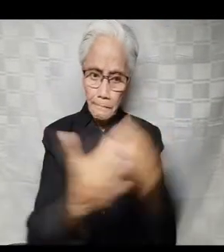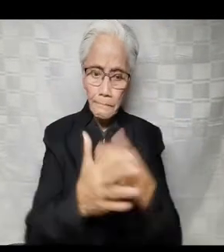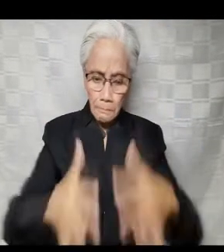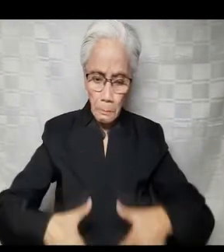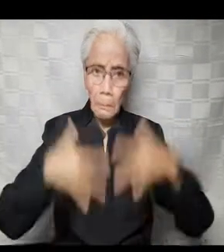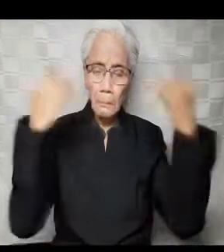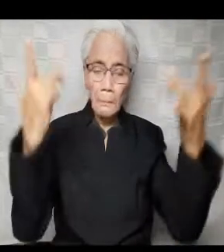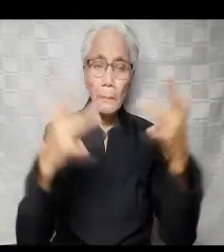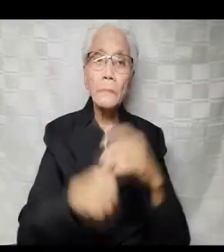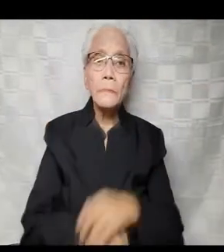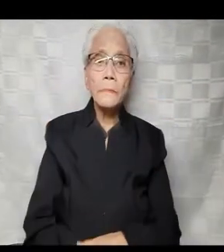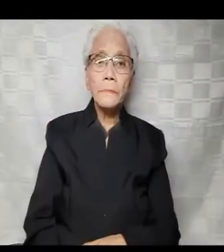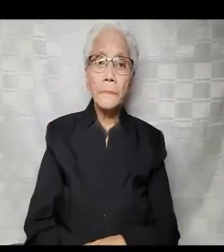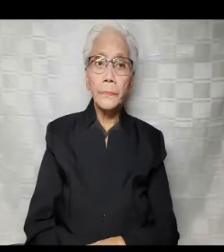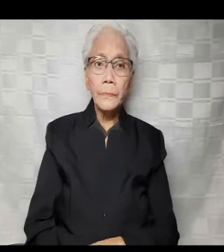life.